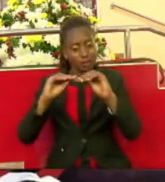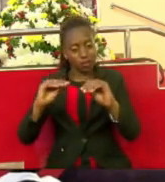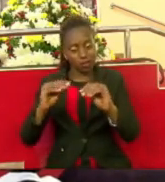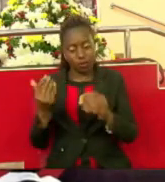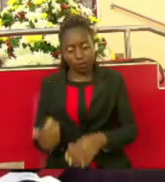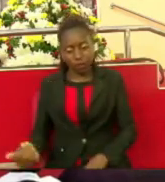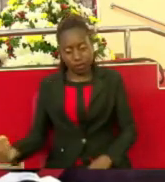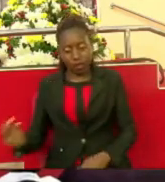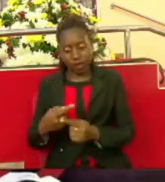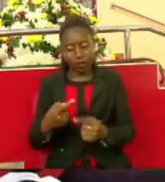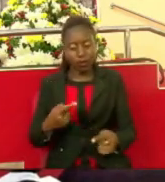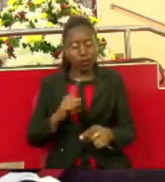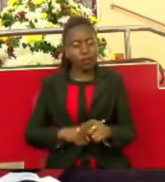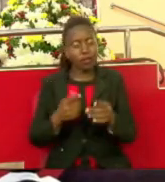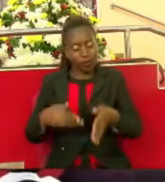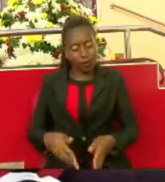the moment they come for dedication,